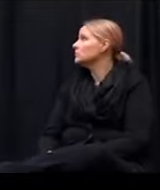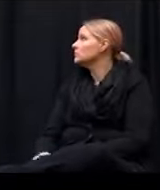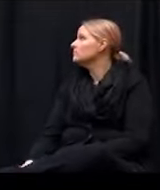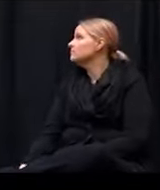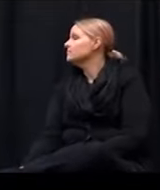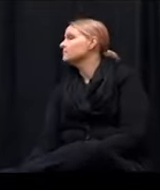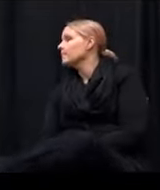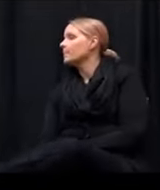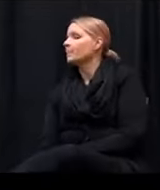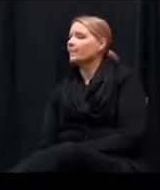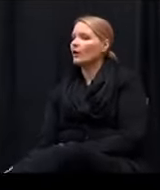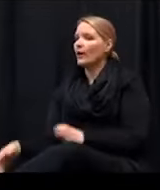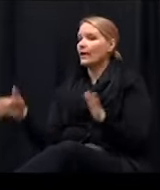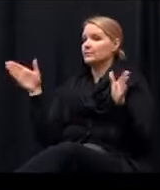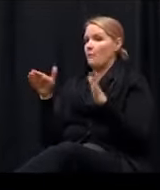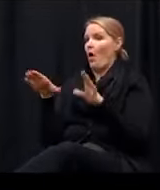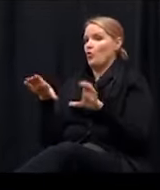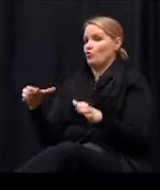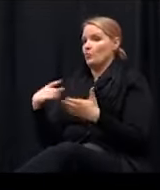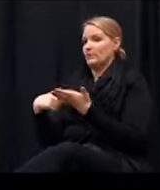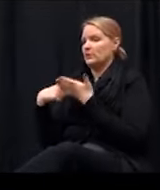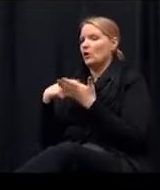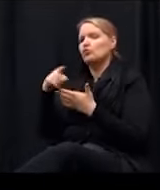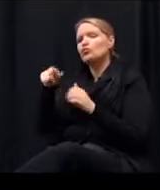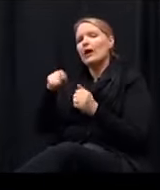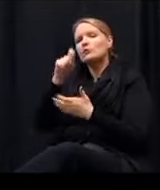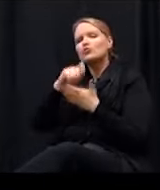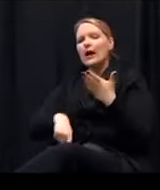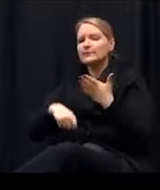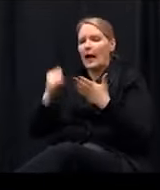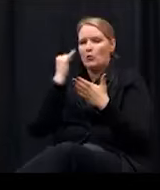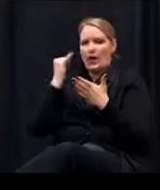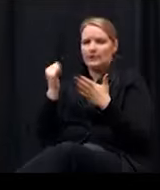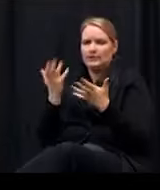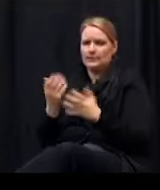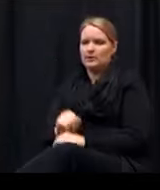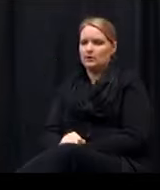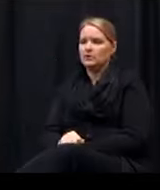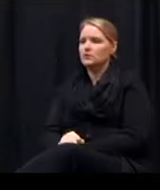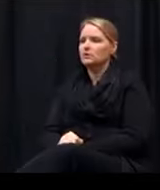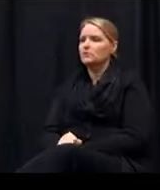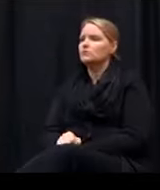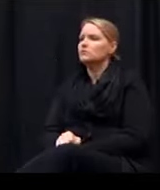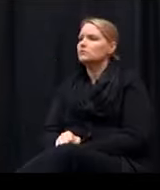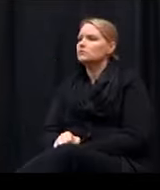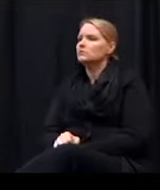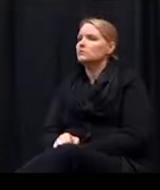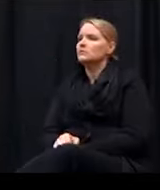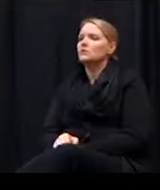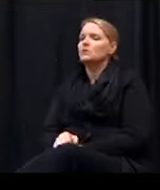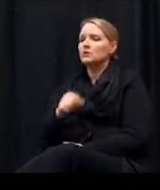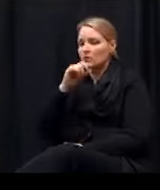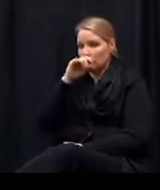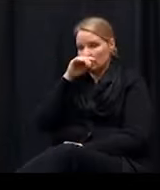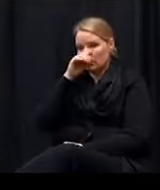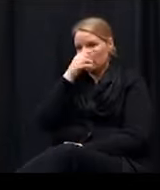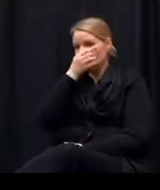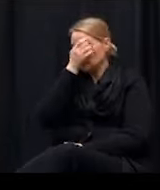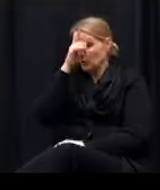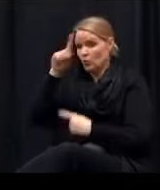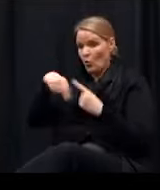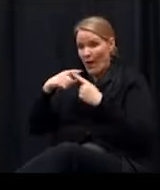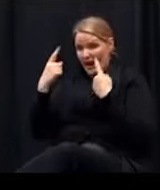So small group discussion, and you could write down ideas. What are children allowed to do when they have strong